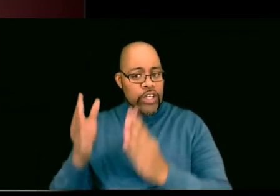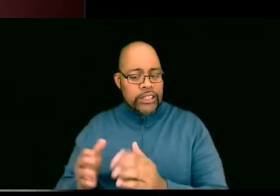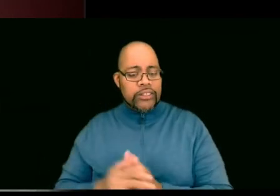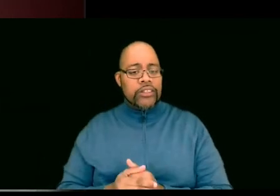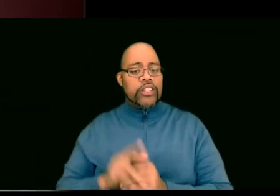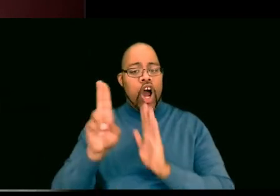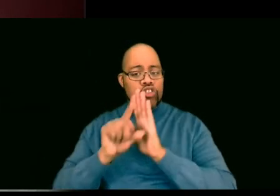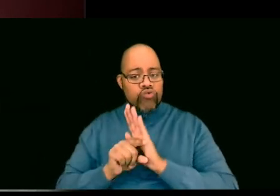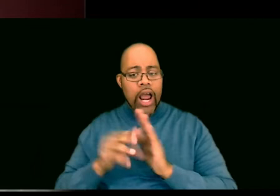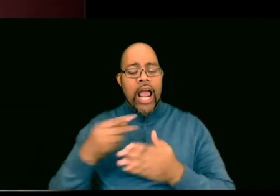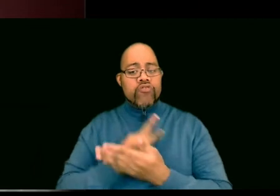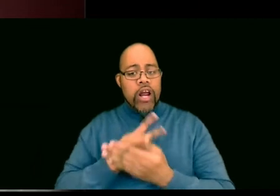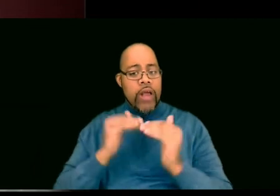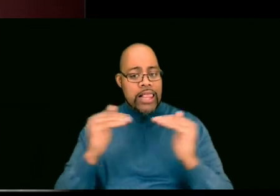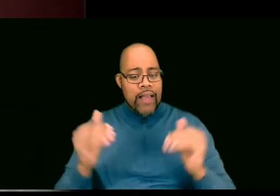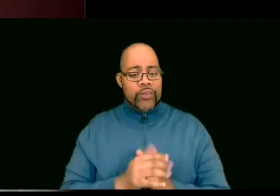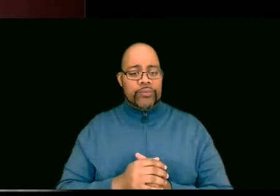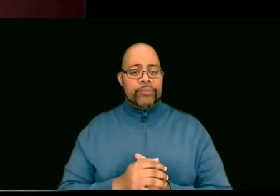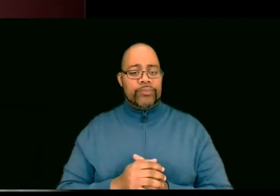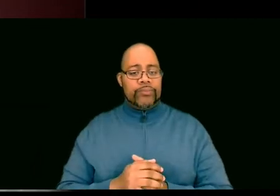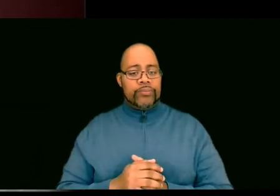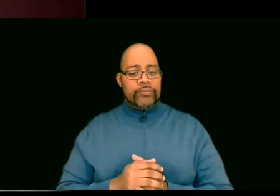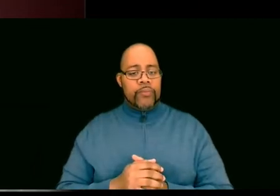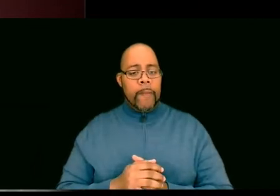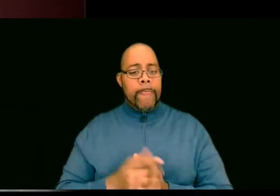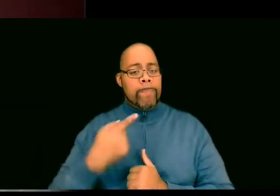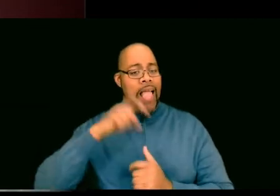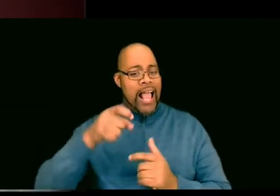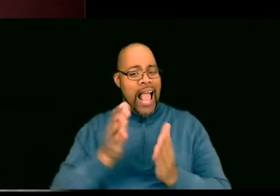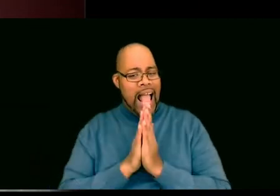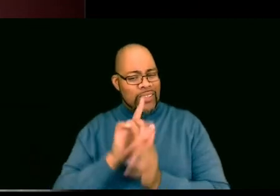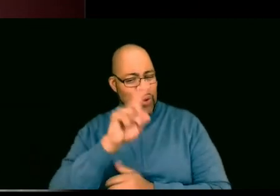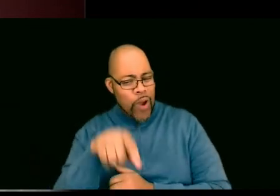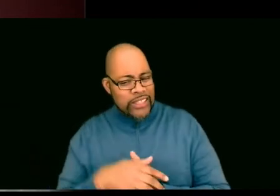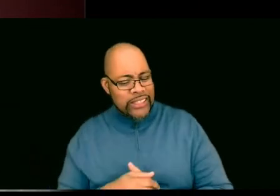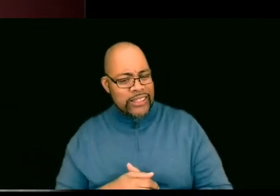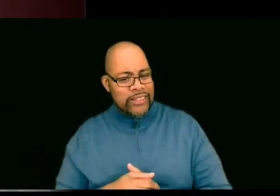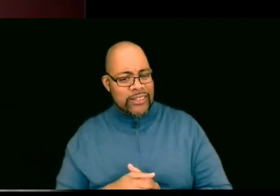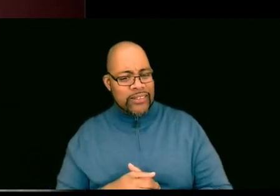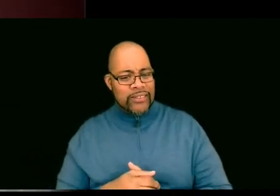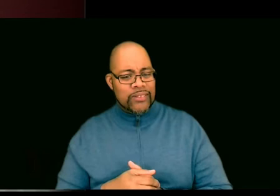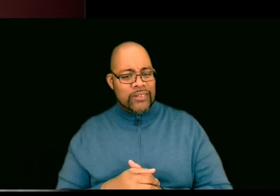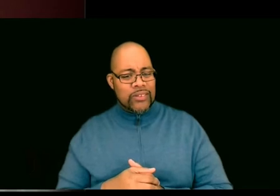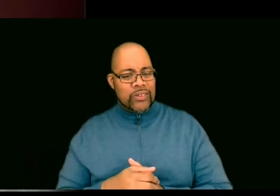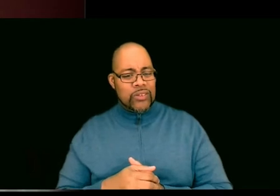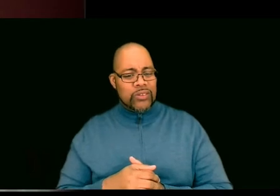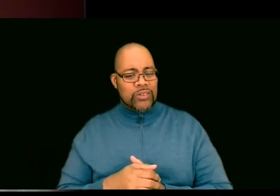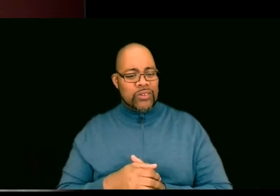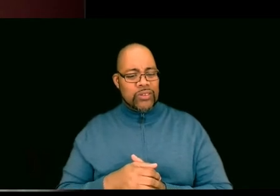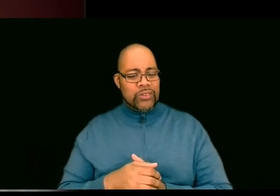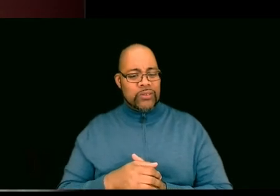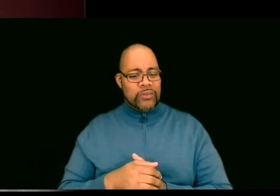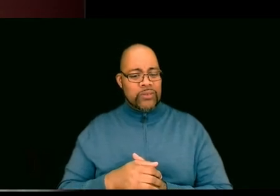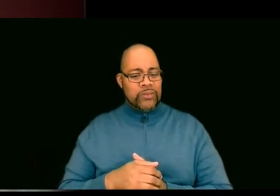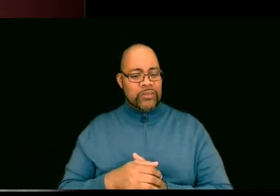Africans at undergraduate and graduate level, we had to ask the question. So I